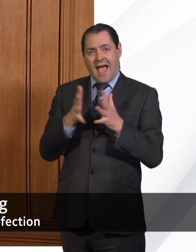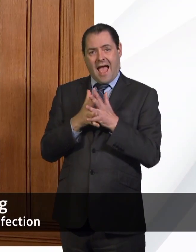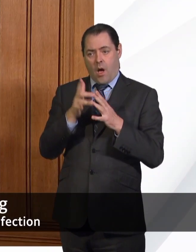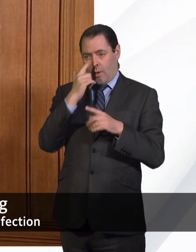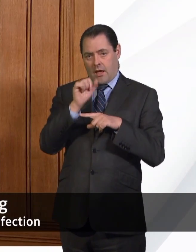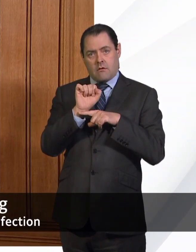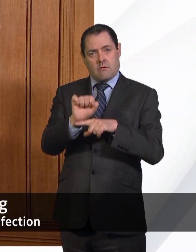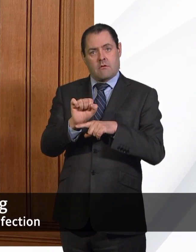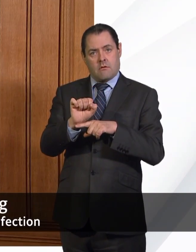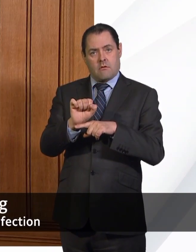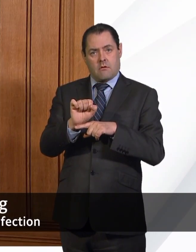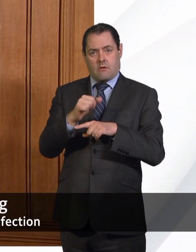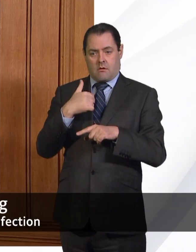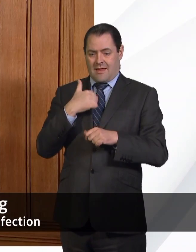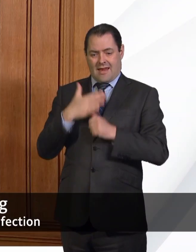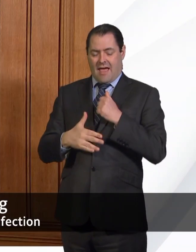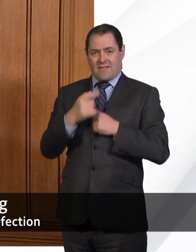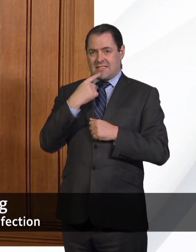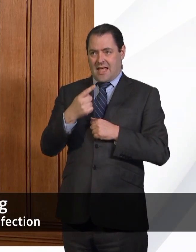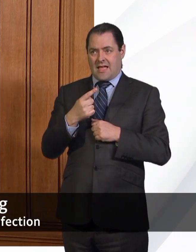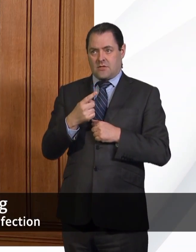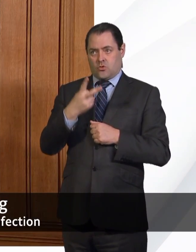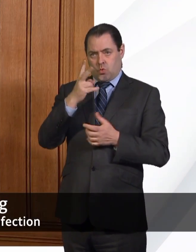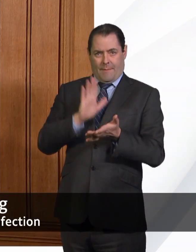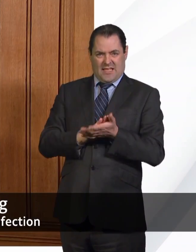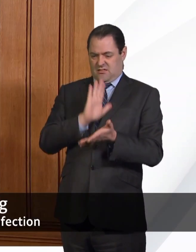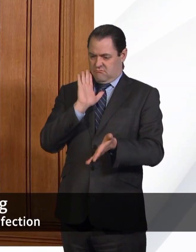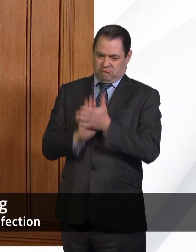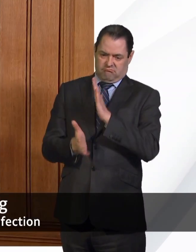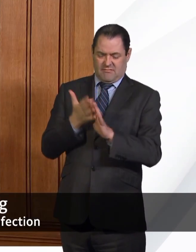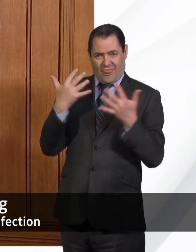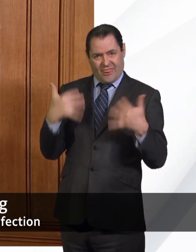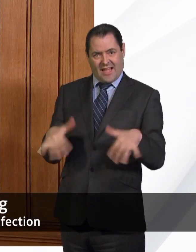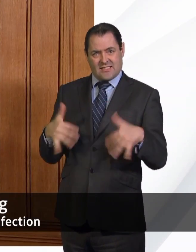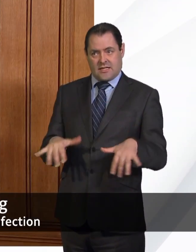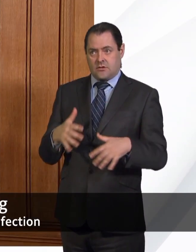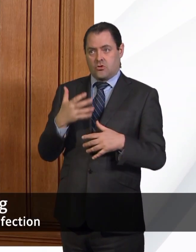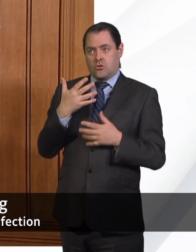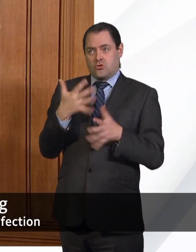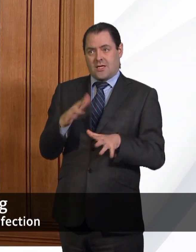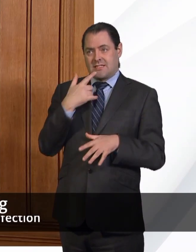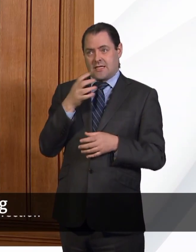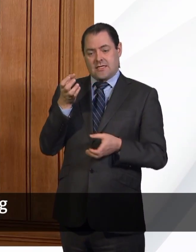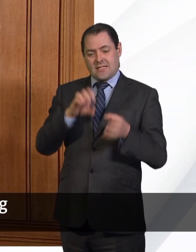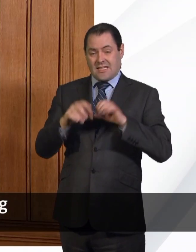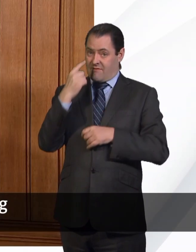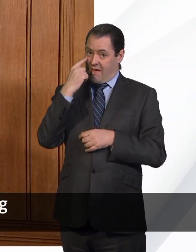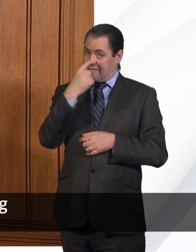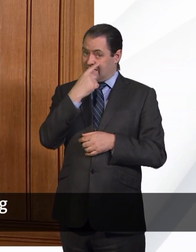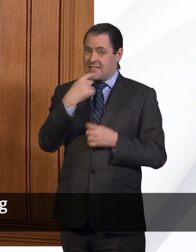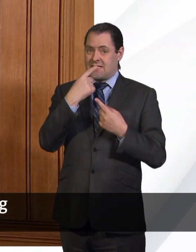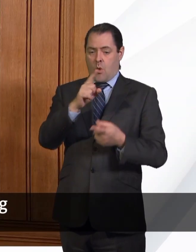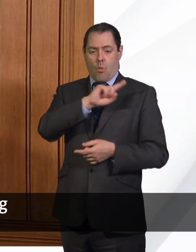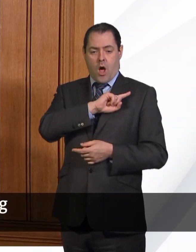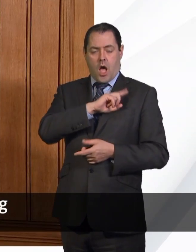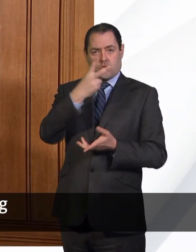those risks. So we've not said it's 2 metres or nothing. We've said this is the scientific evidence that explains why 2